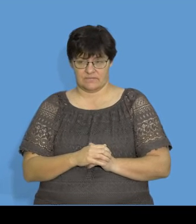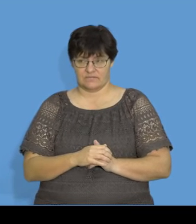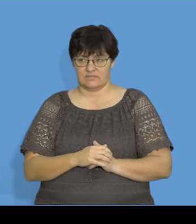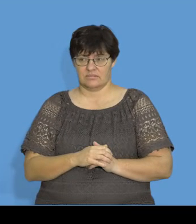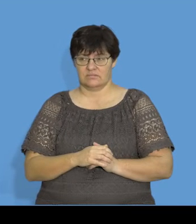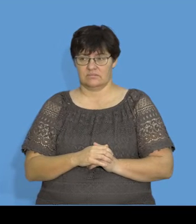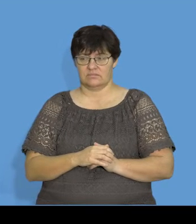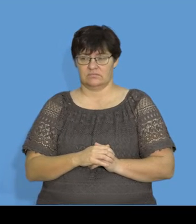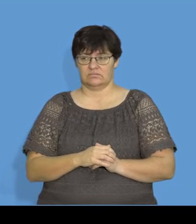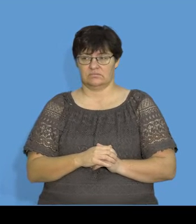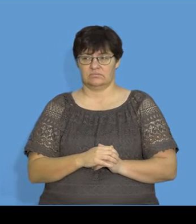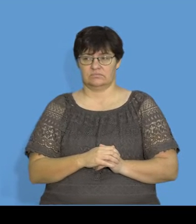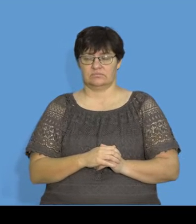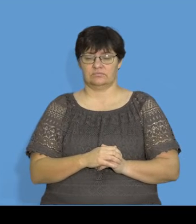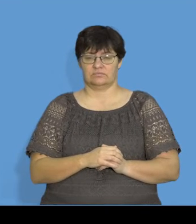6,125.